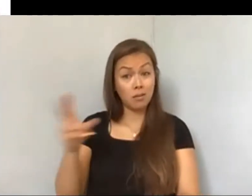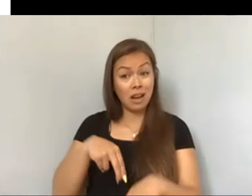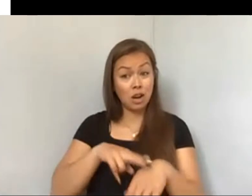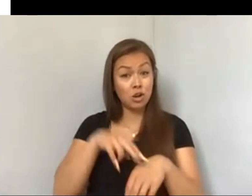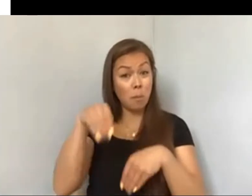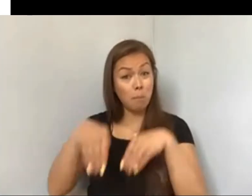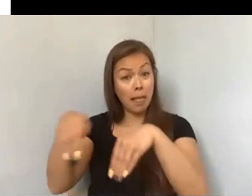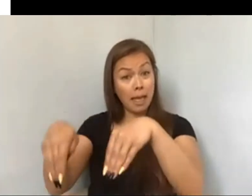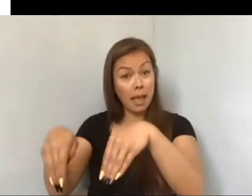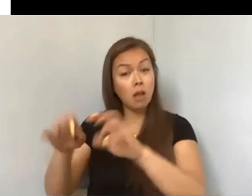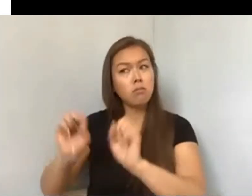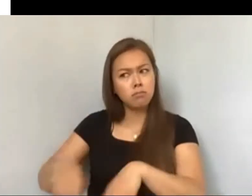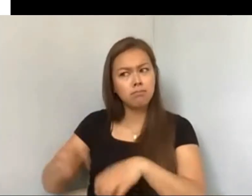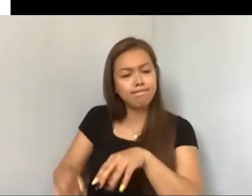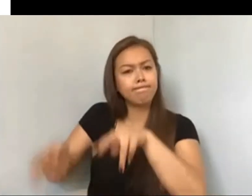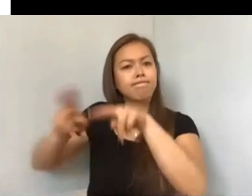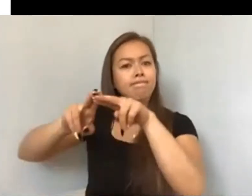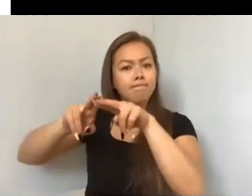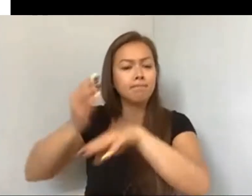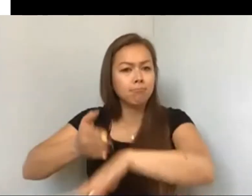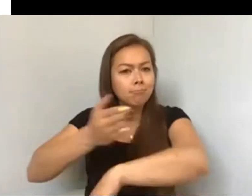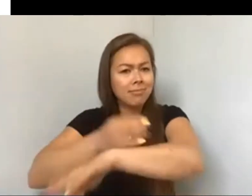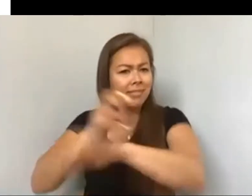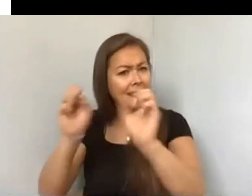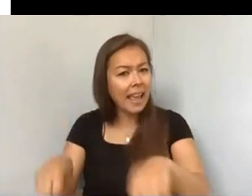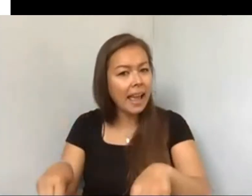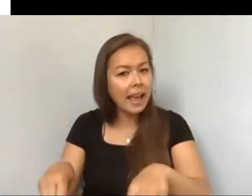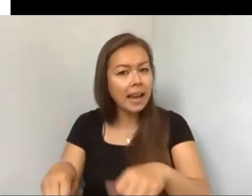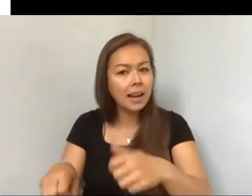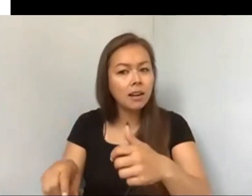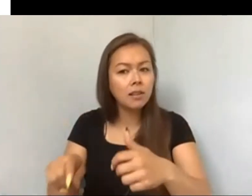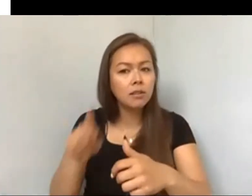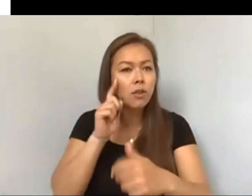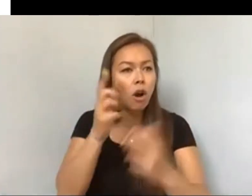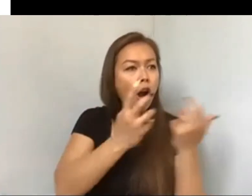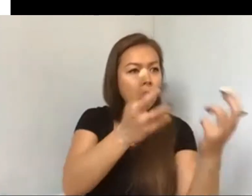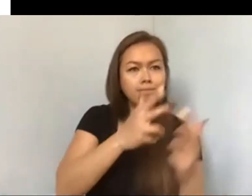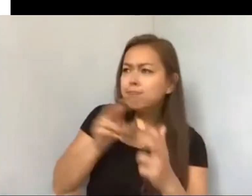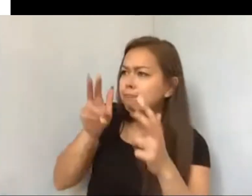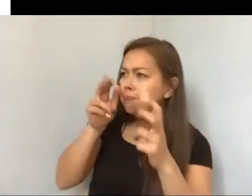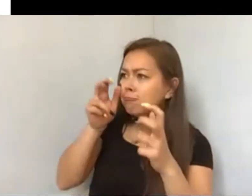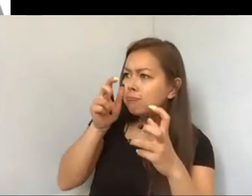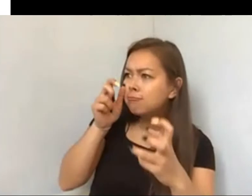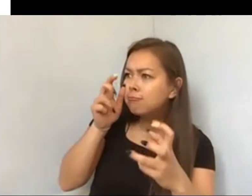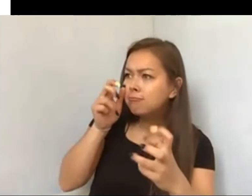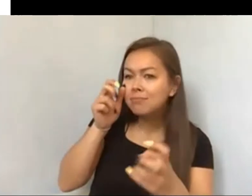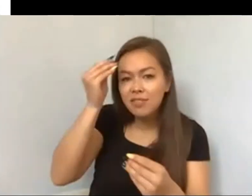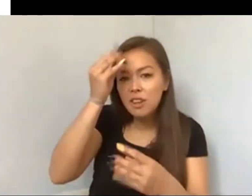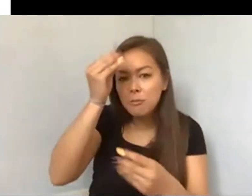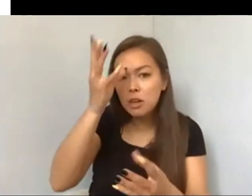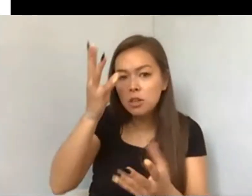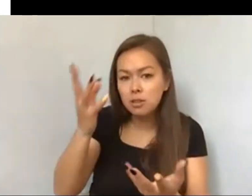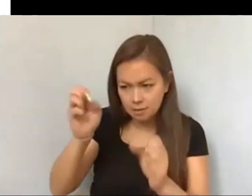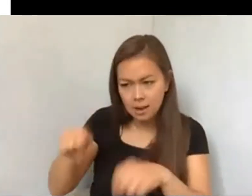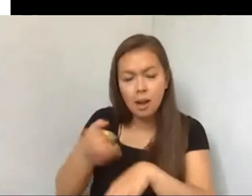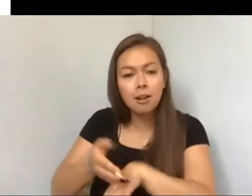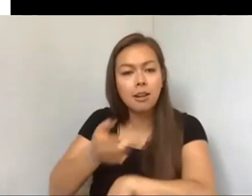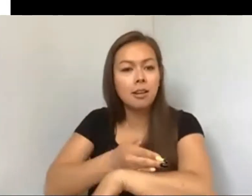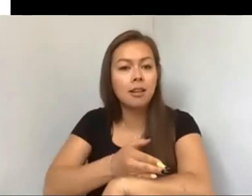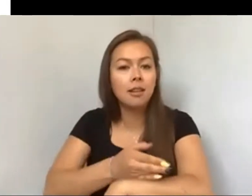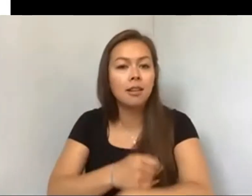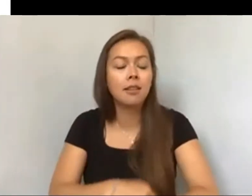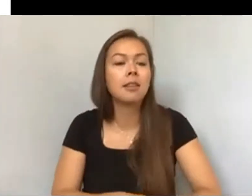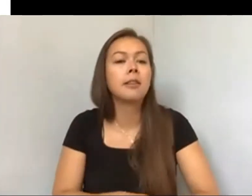to be able to consume information. So we've been doing a lot more work of trying to make